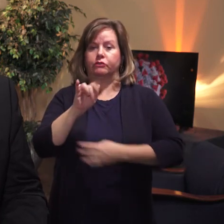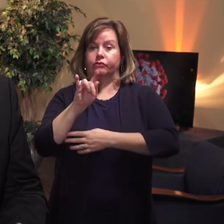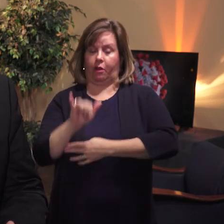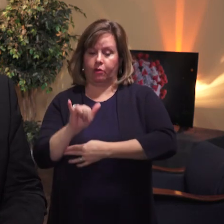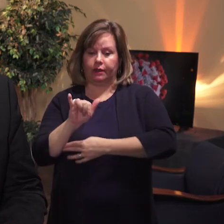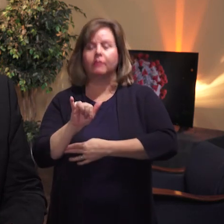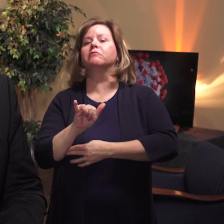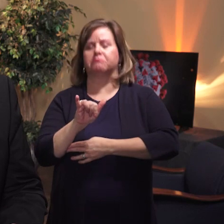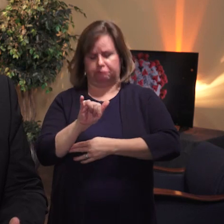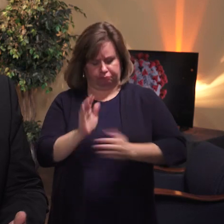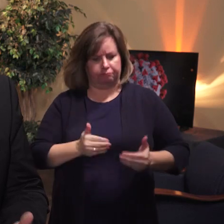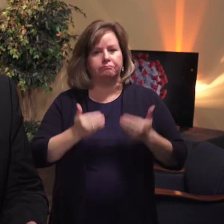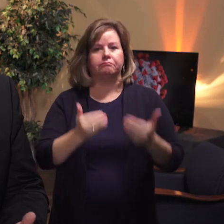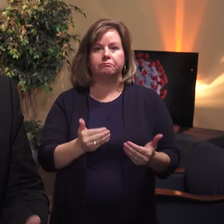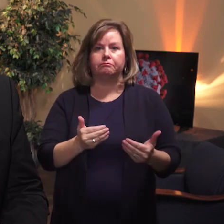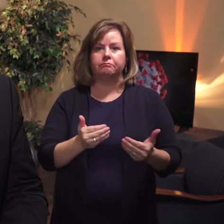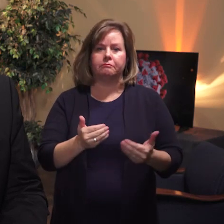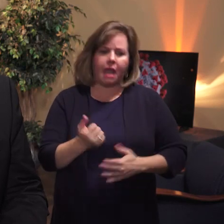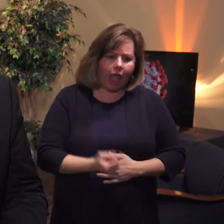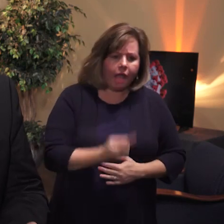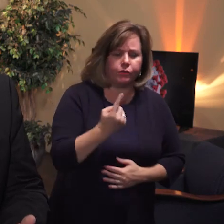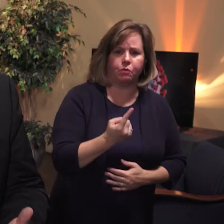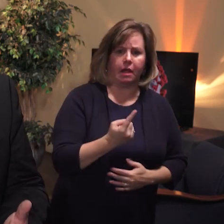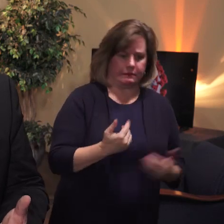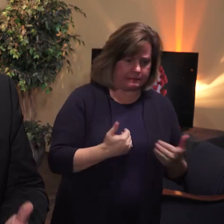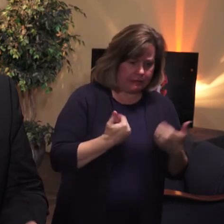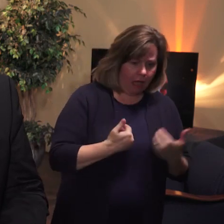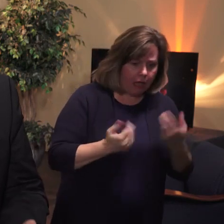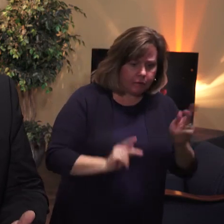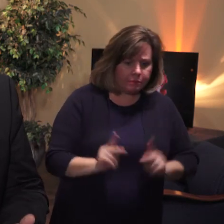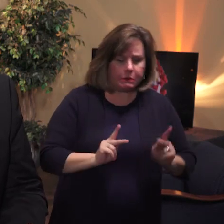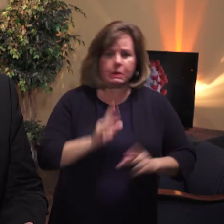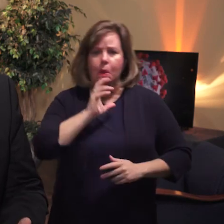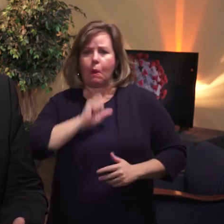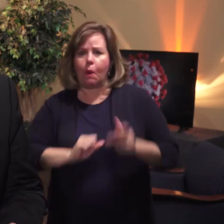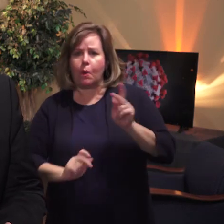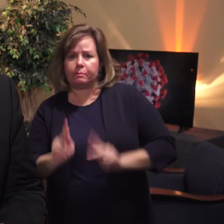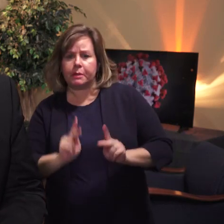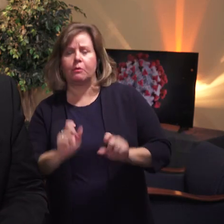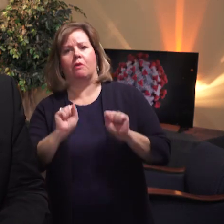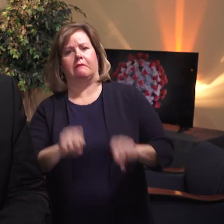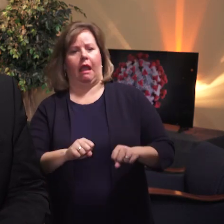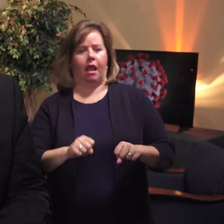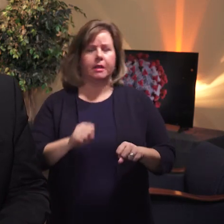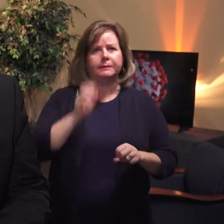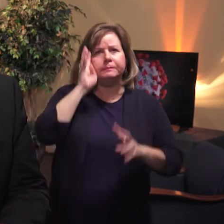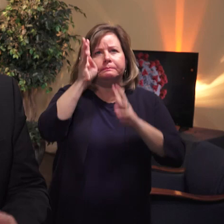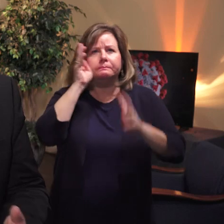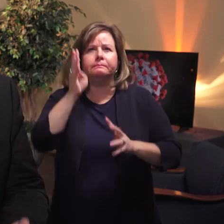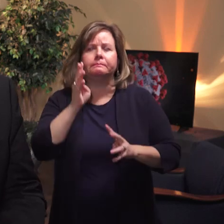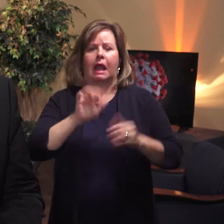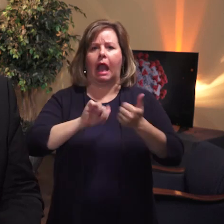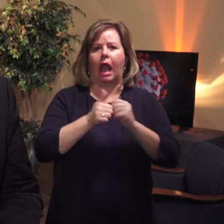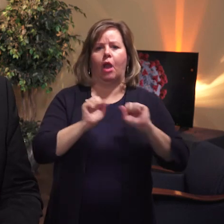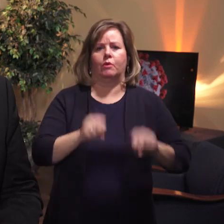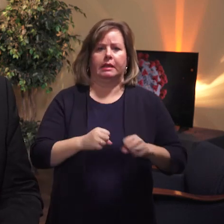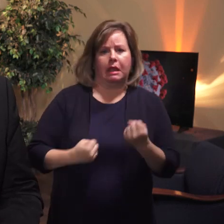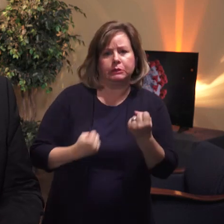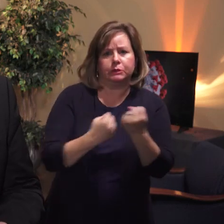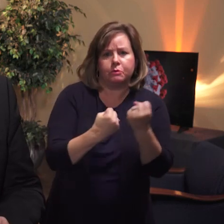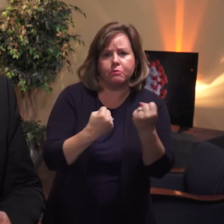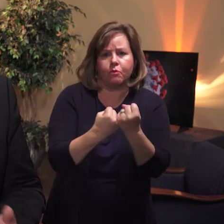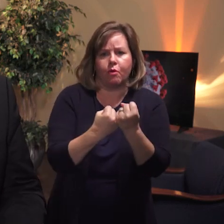youngest to the oldest, can think creatively about how we can all support each other. Stay